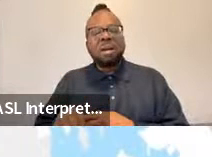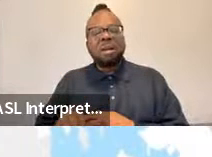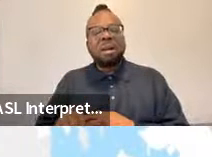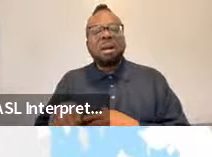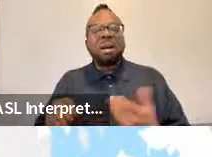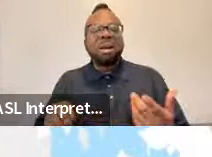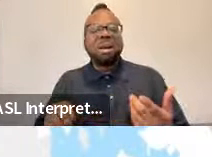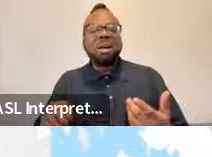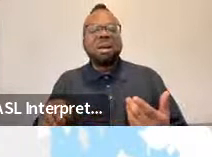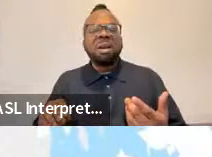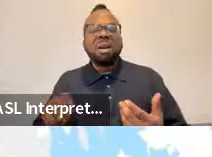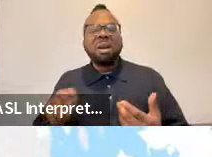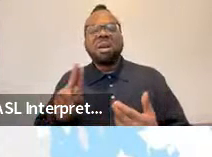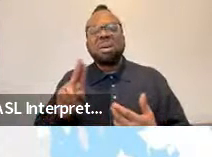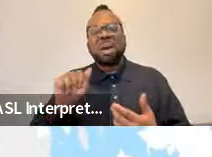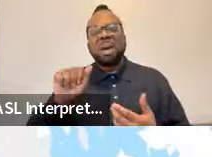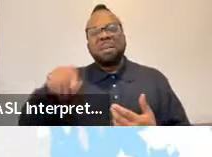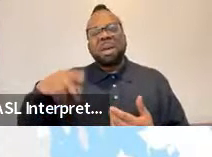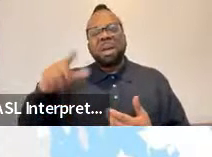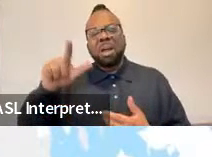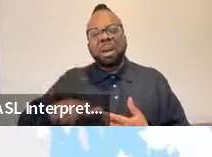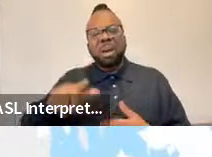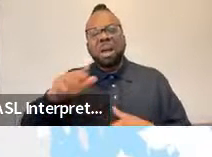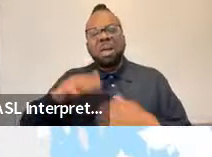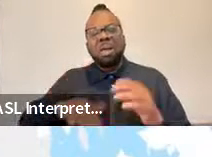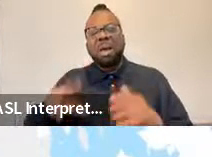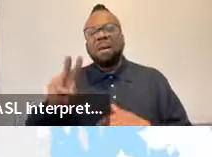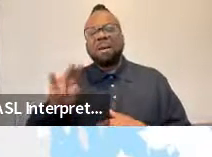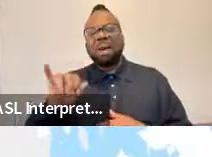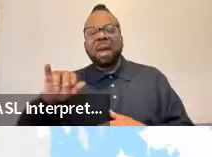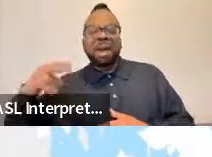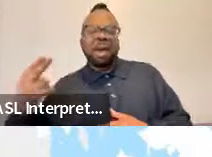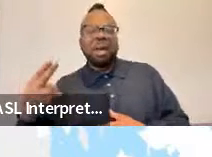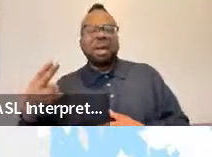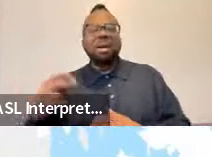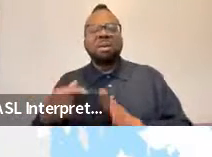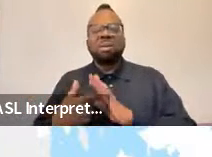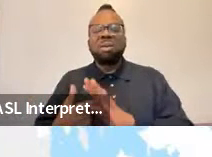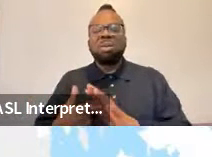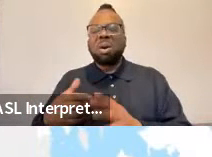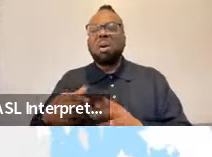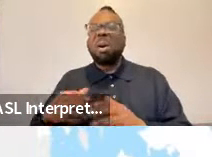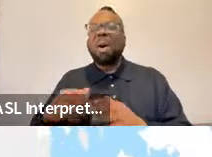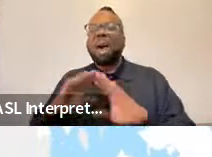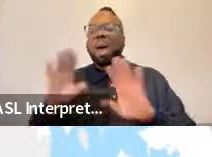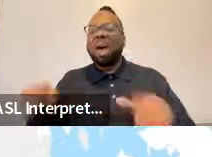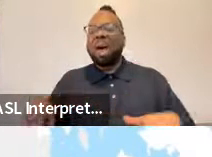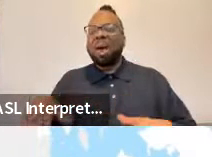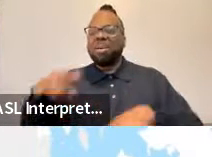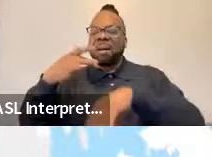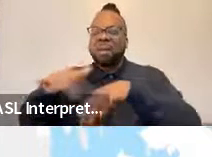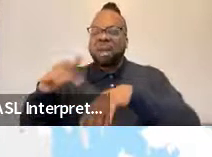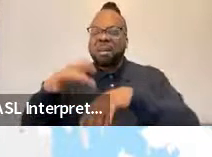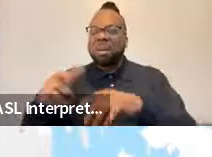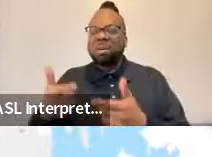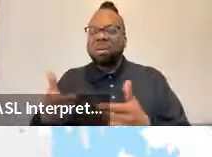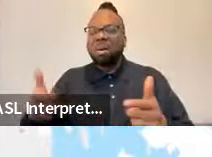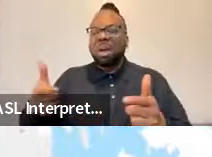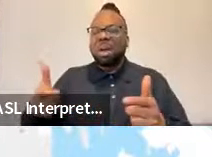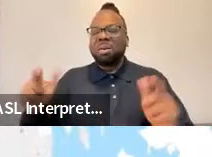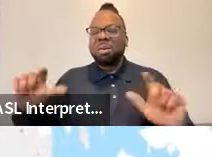VIH and allow for income averaging to ensure housing is available to a wider range of incomes. Next slide.